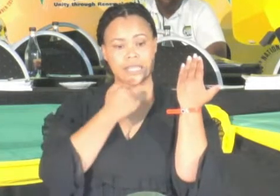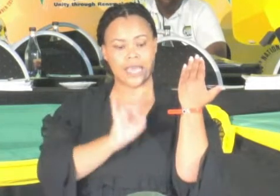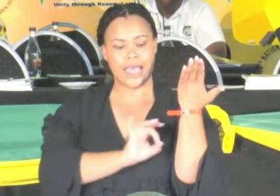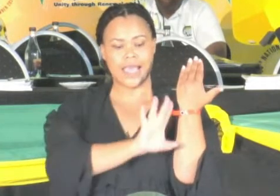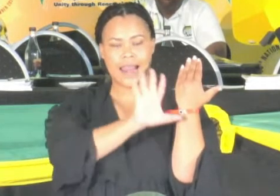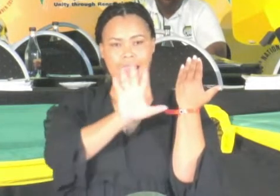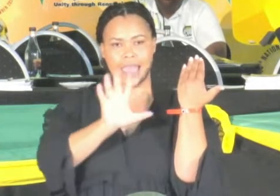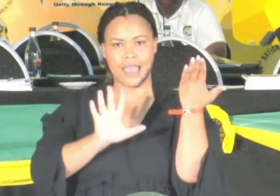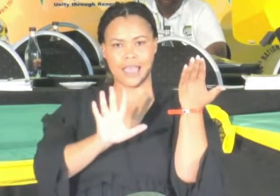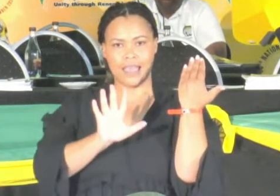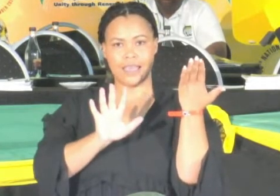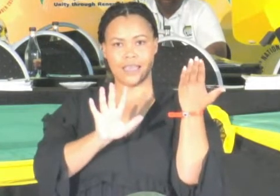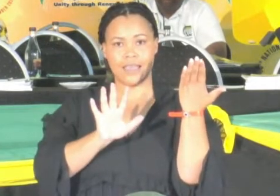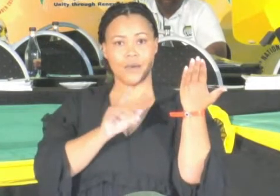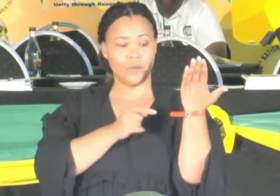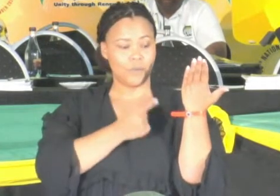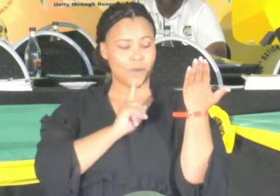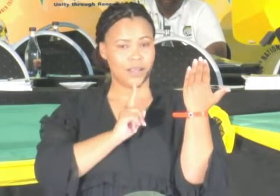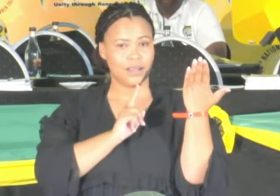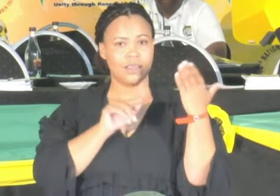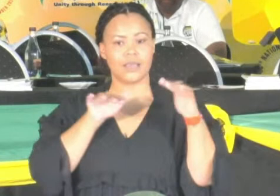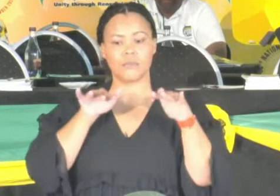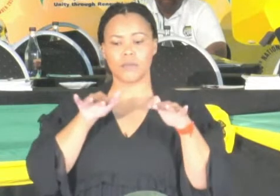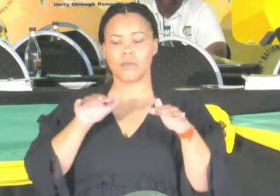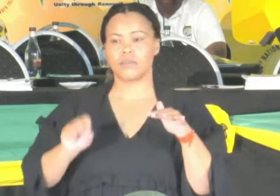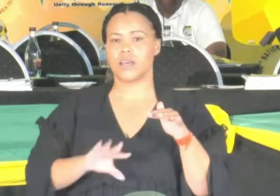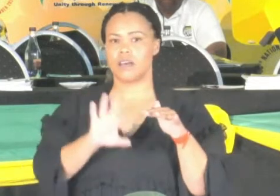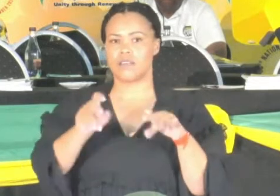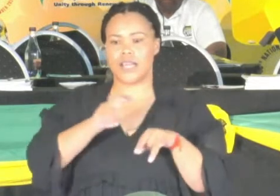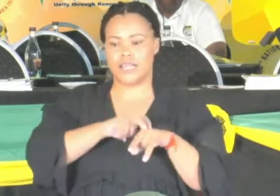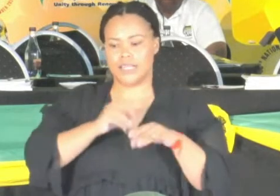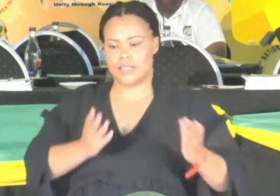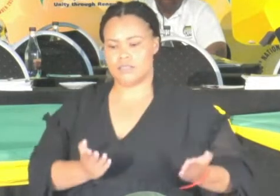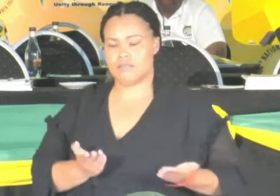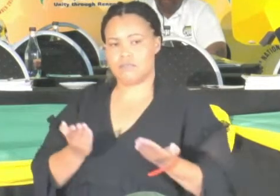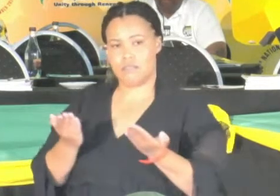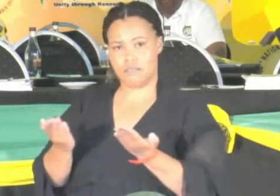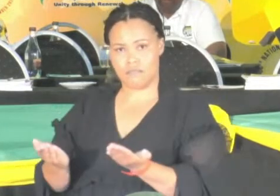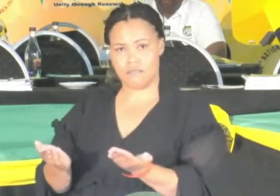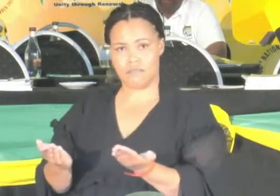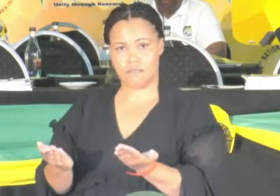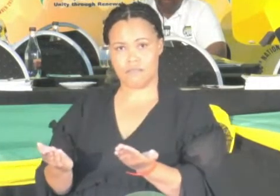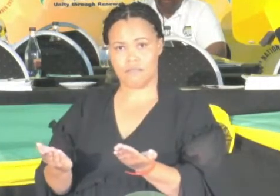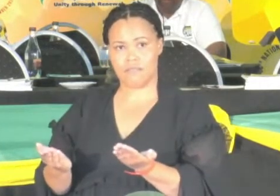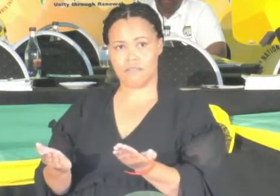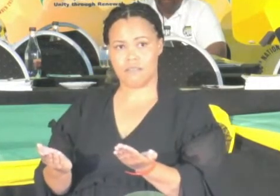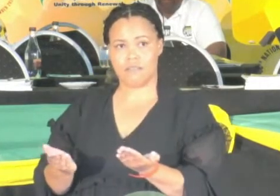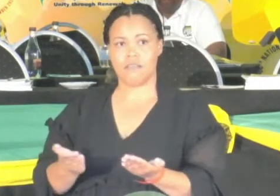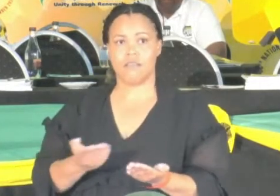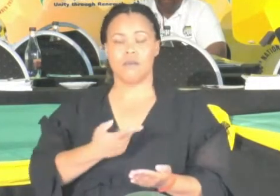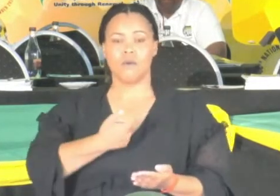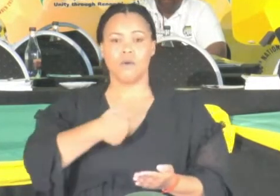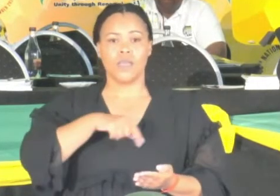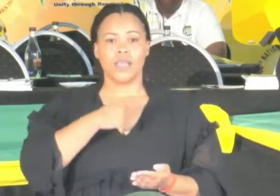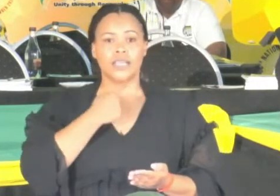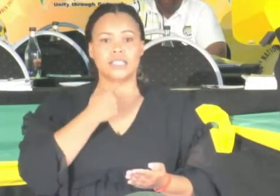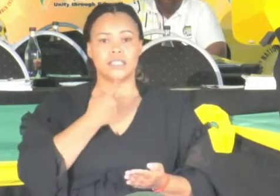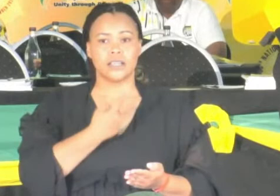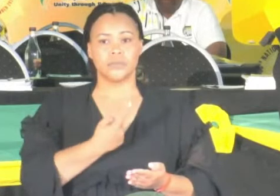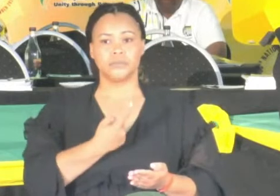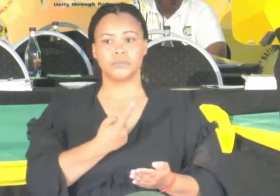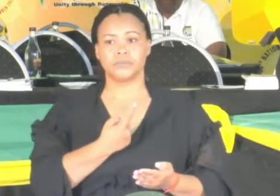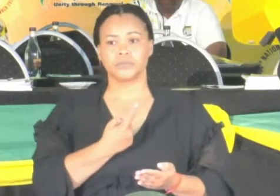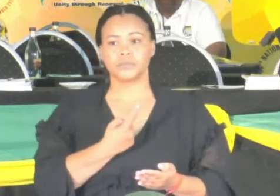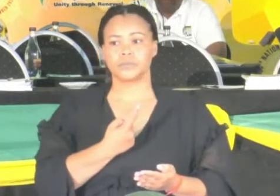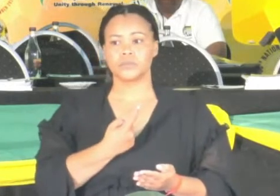it is to serve the people of South Africa. We have said that we need to earn the